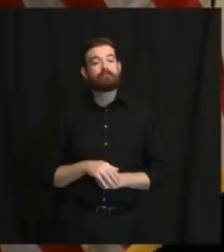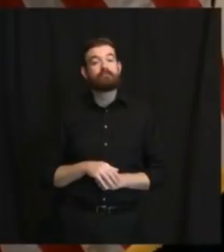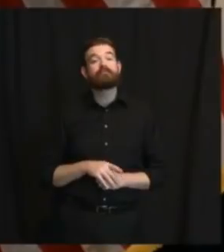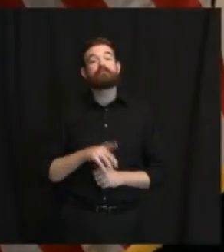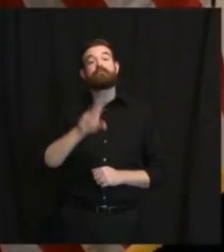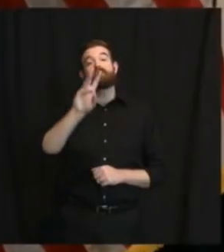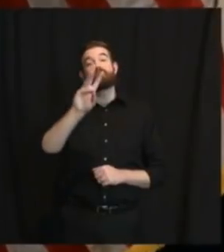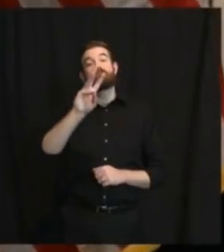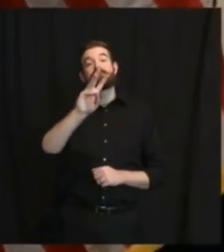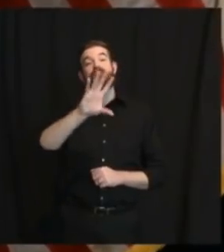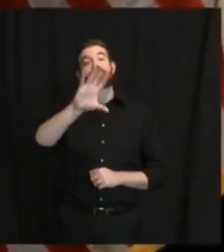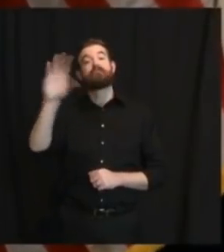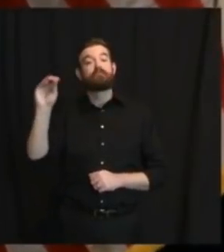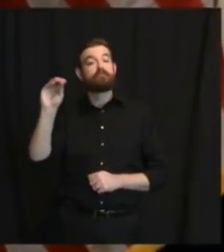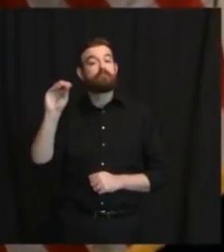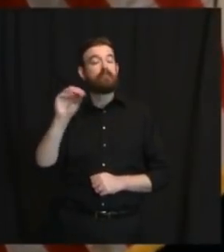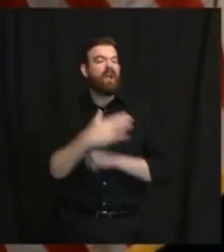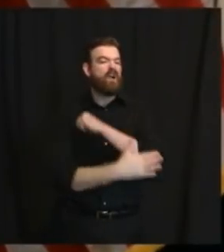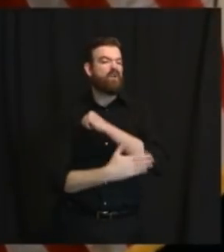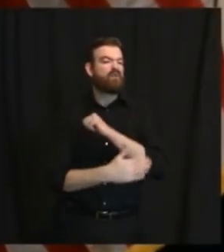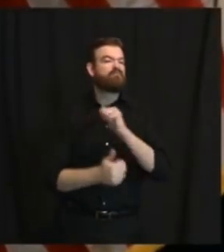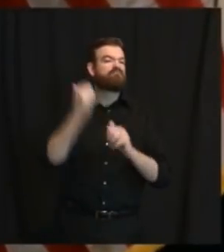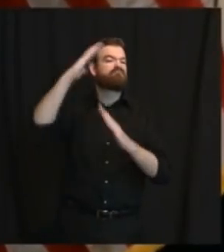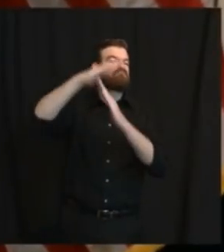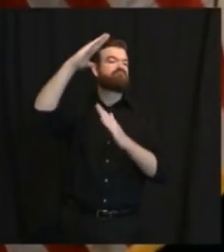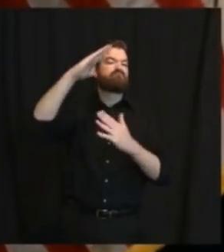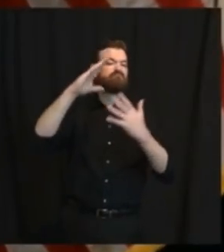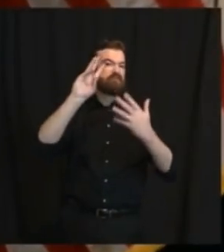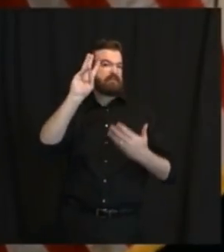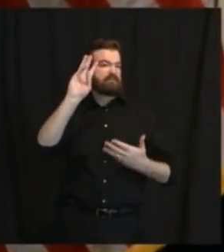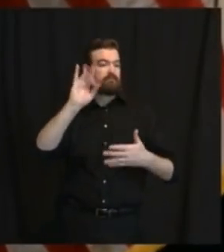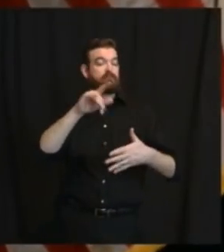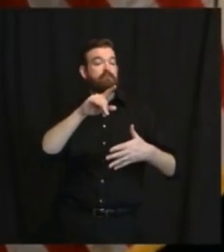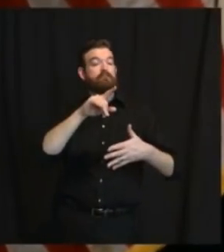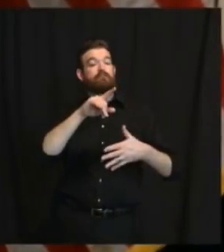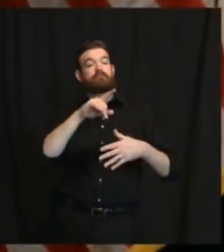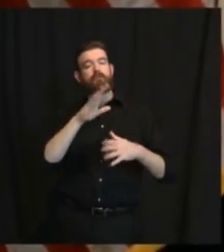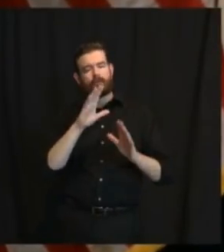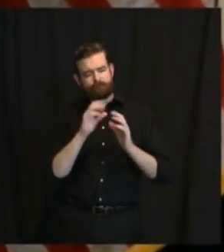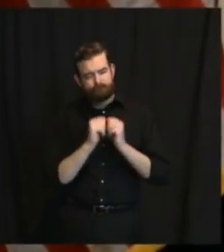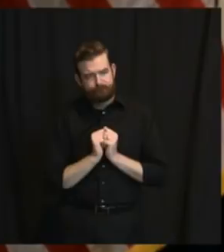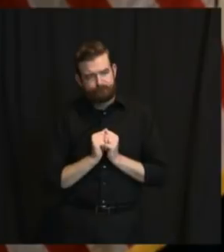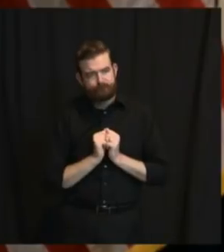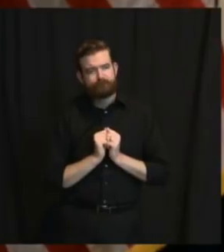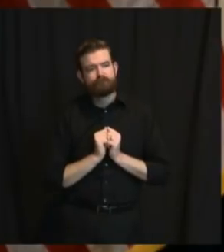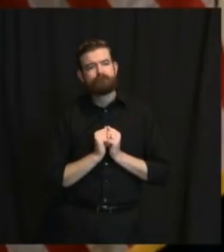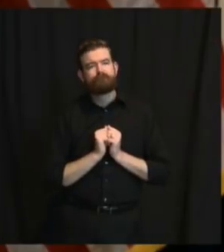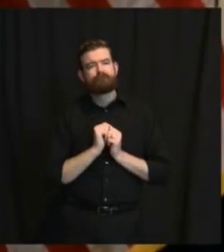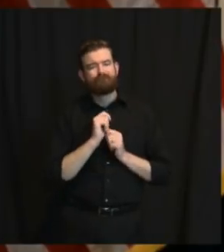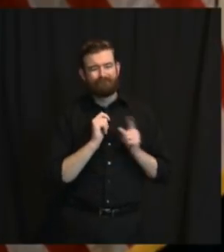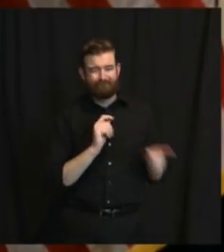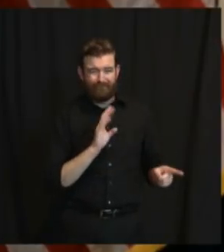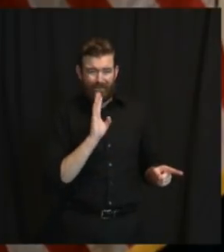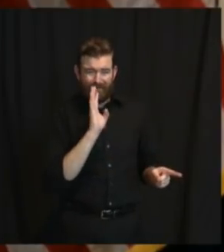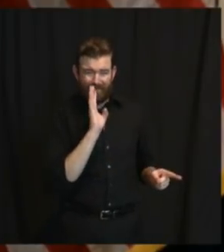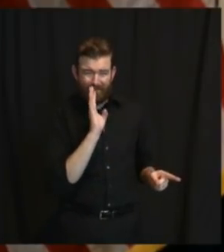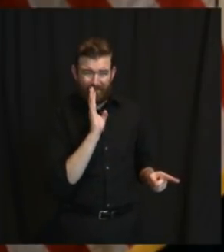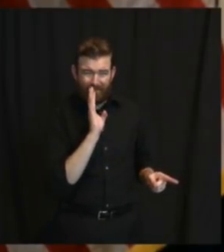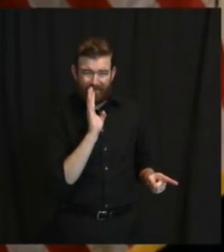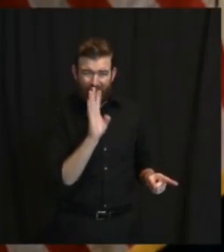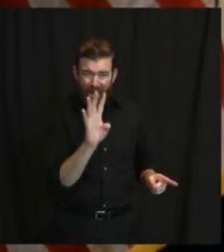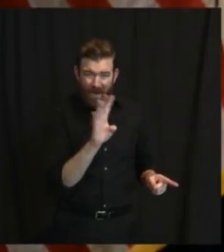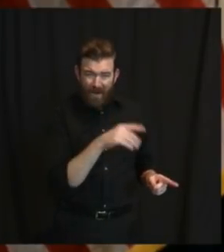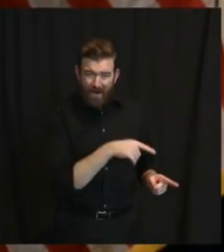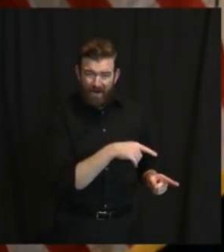of cases. That precious 4-year-old, it's unfathomable, is the first fatality of anyone in the state